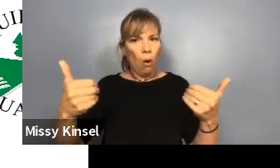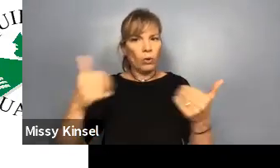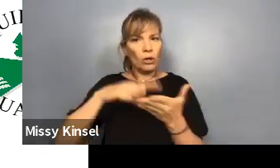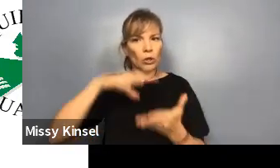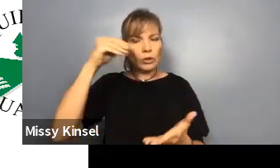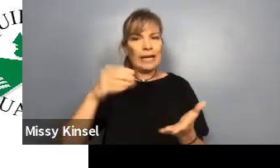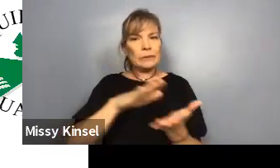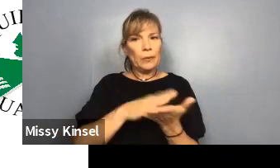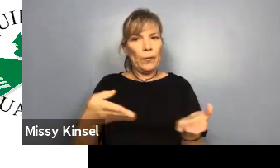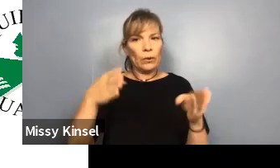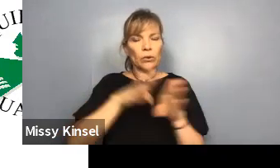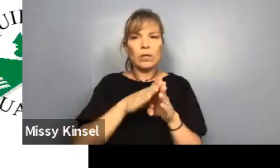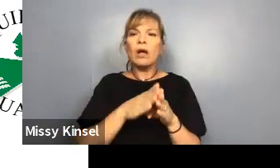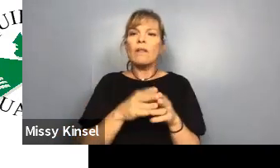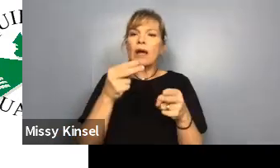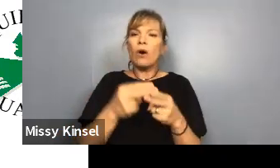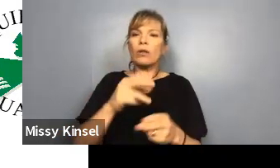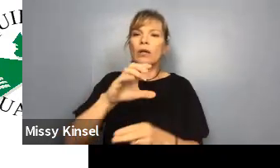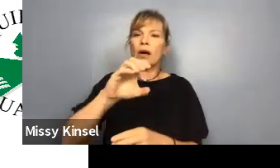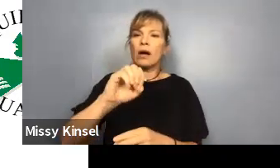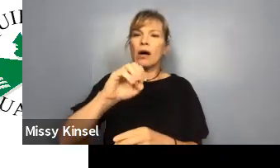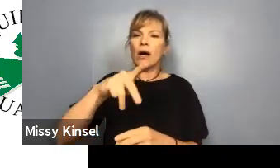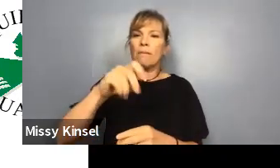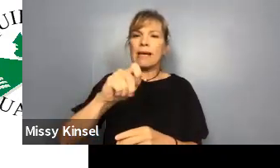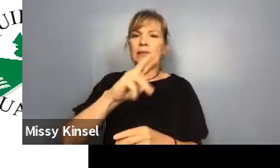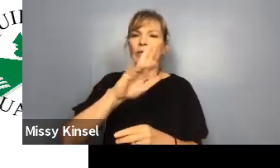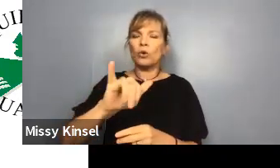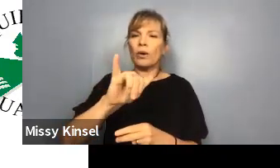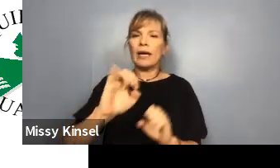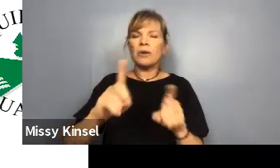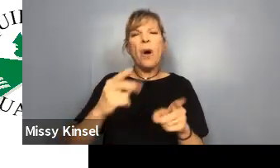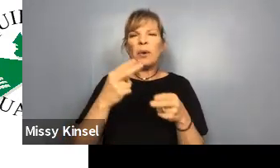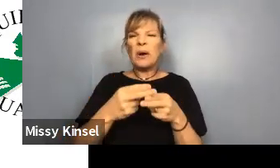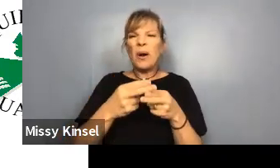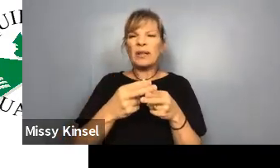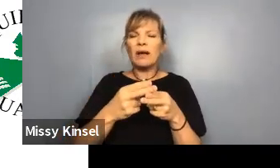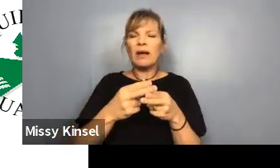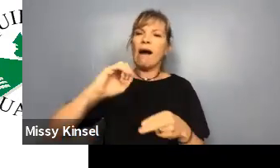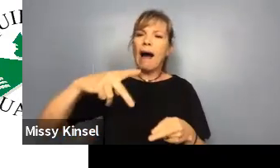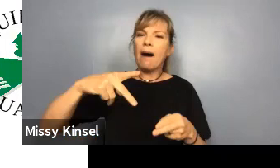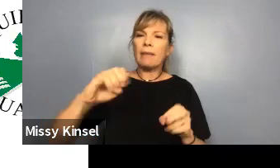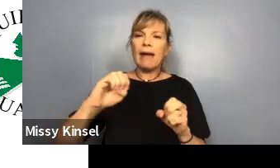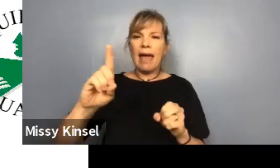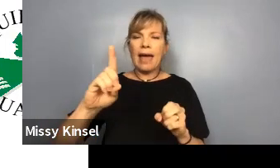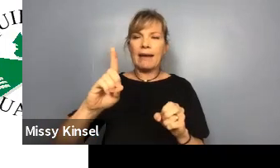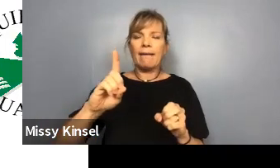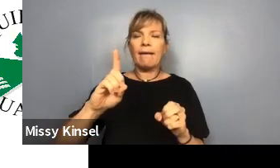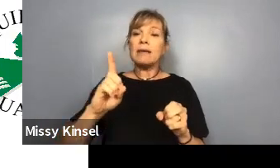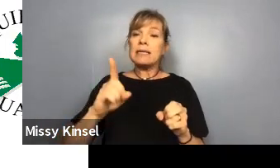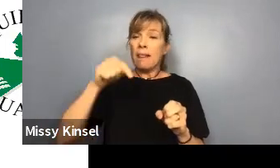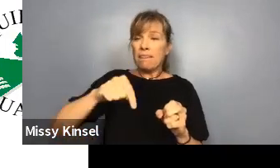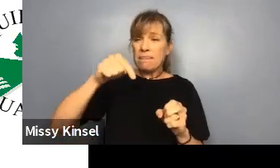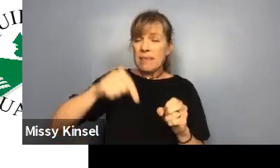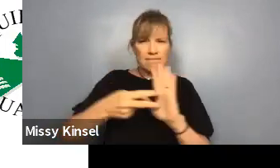school closures is compensatory education. Sometimes we refer to that as Comp Ed for short. Now, this